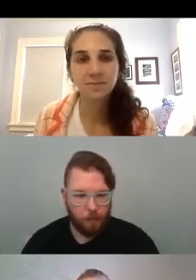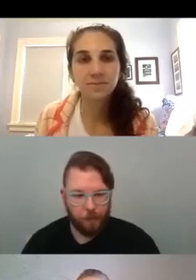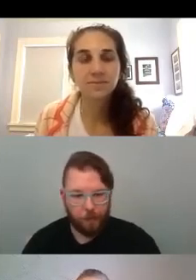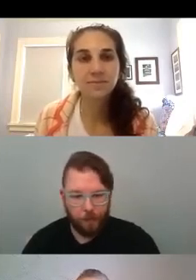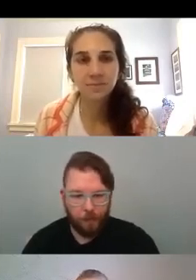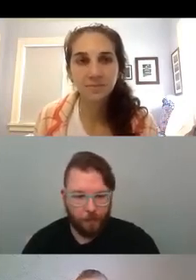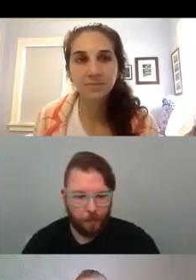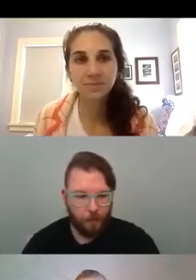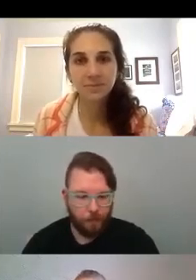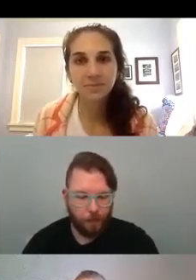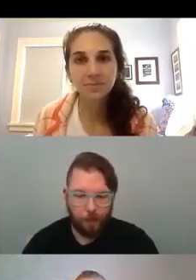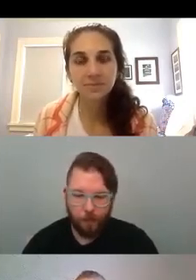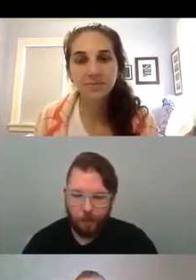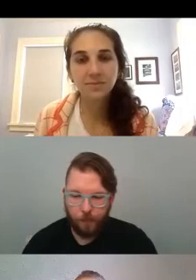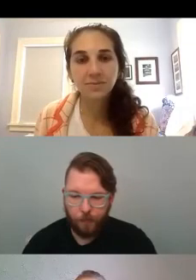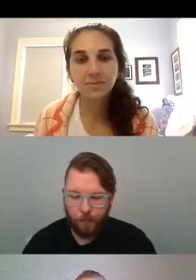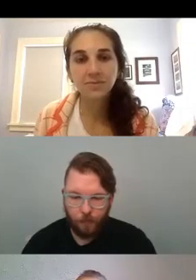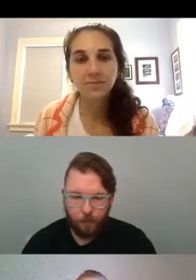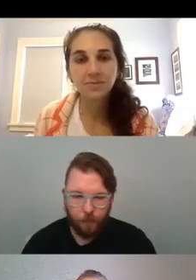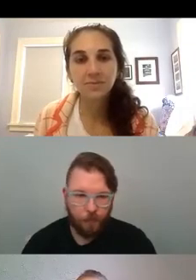engaging learners digitally.